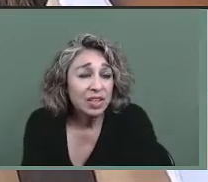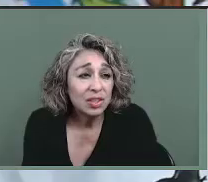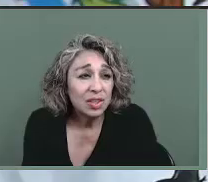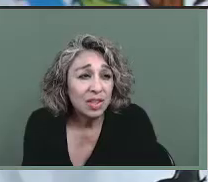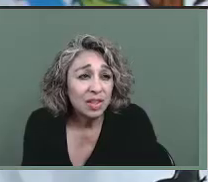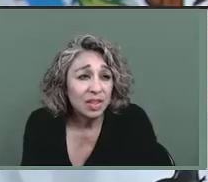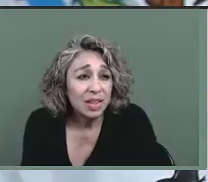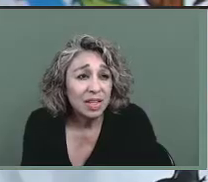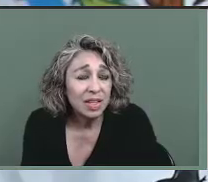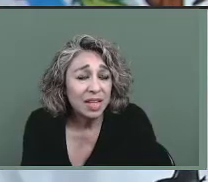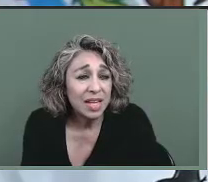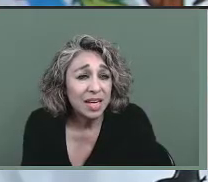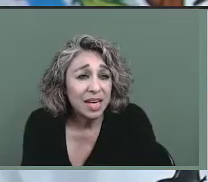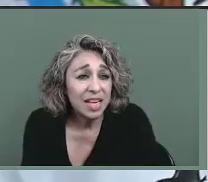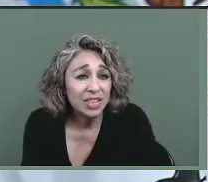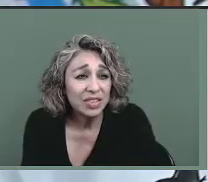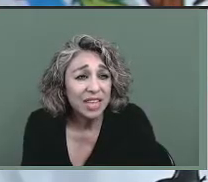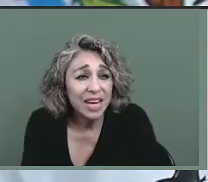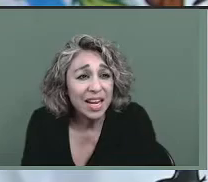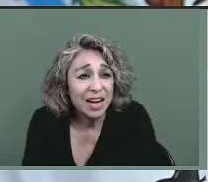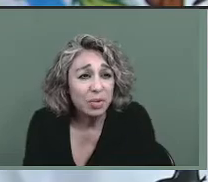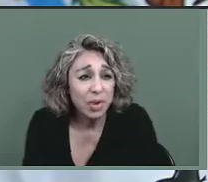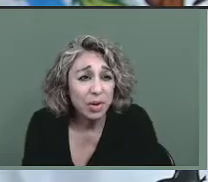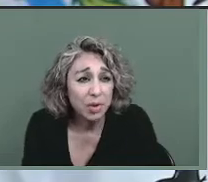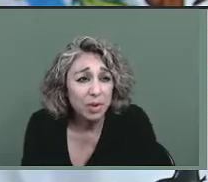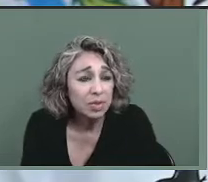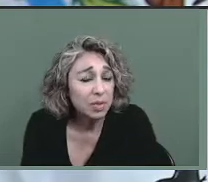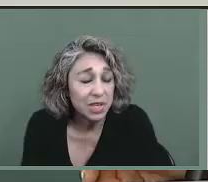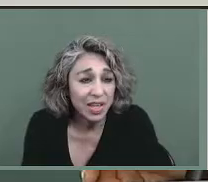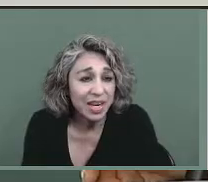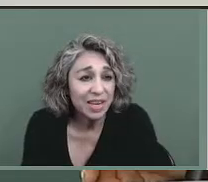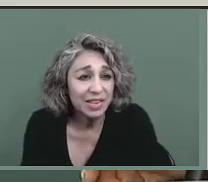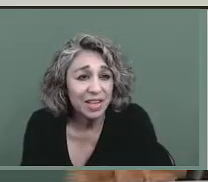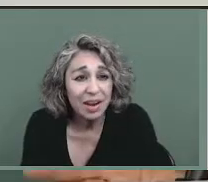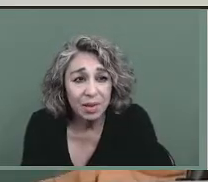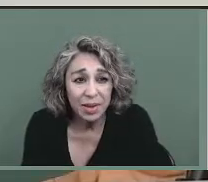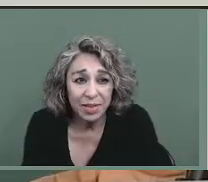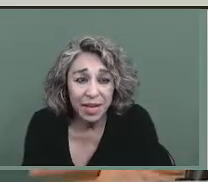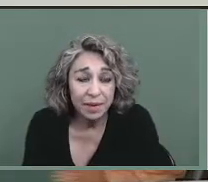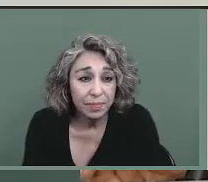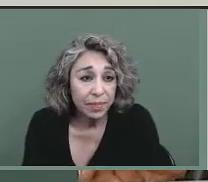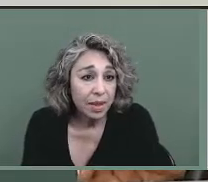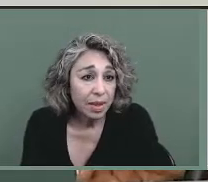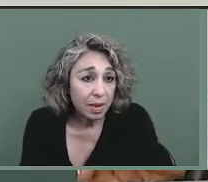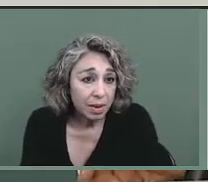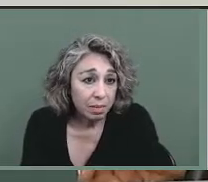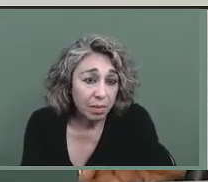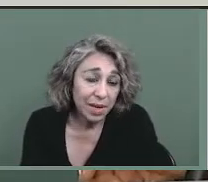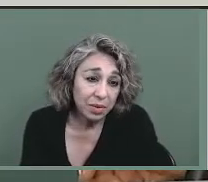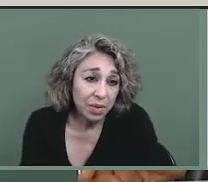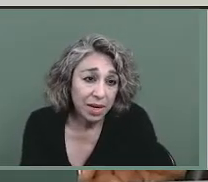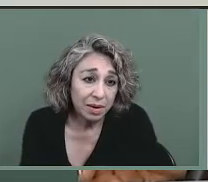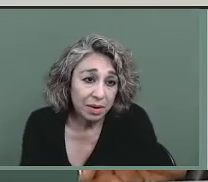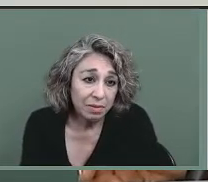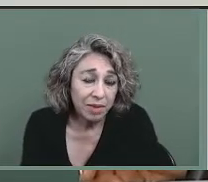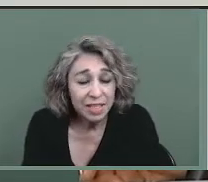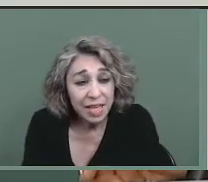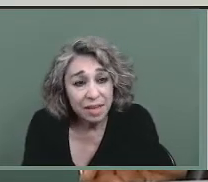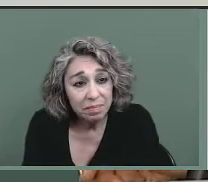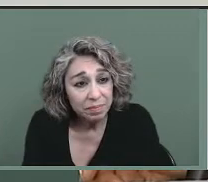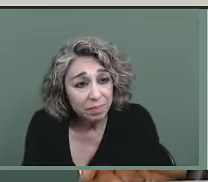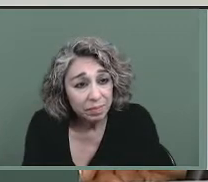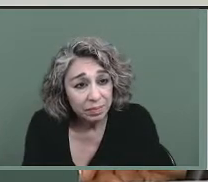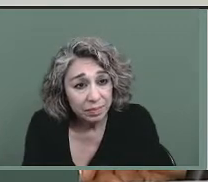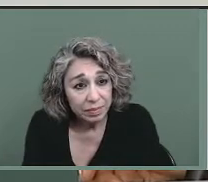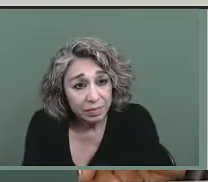And also the national debt had already grown so much, they didn't even talk about that. But when Fox